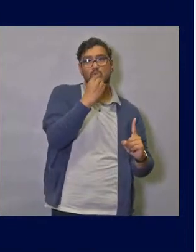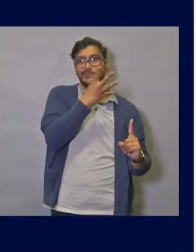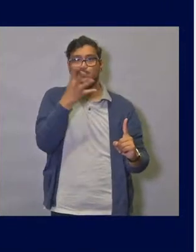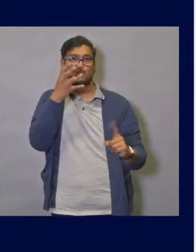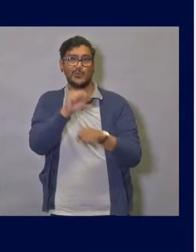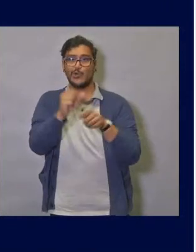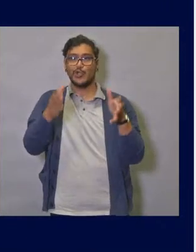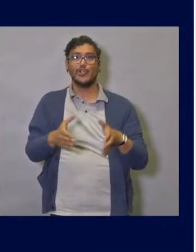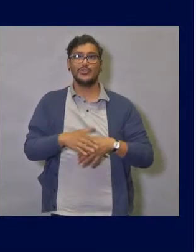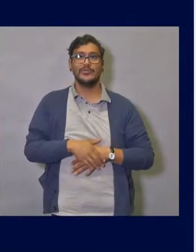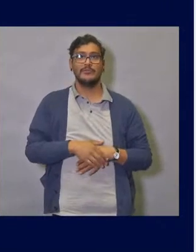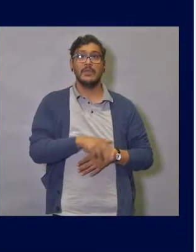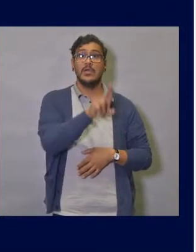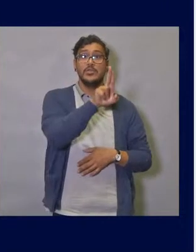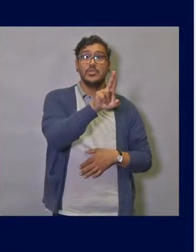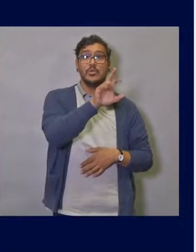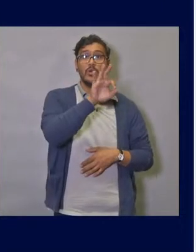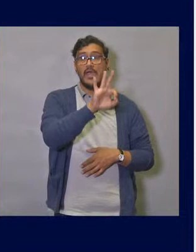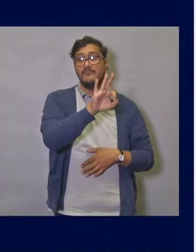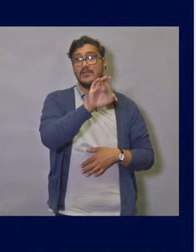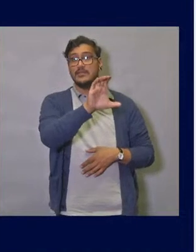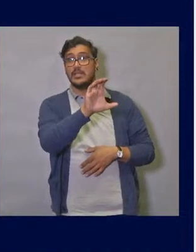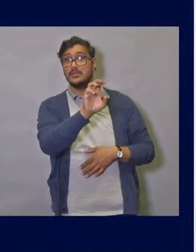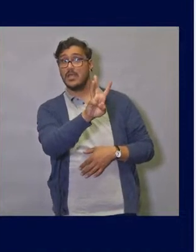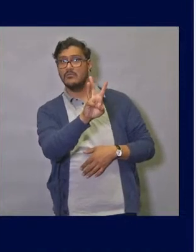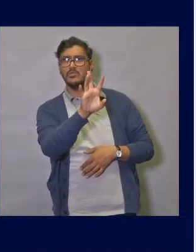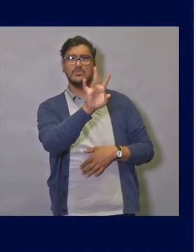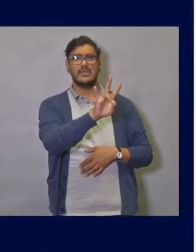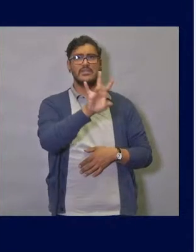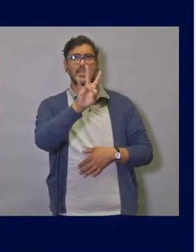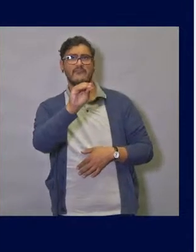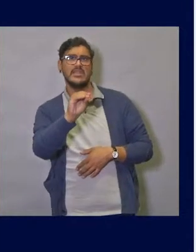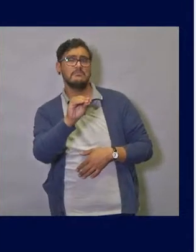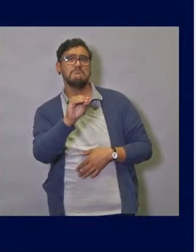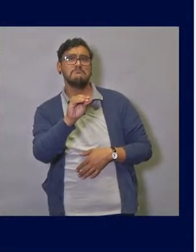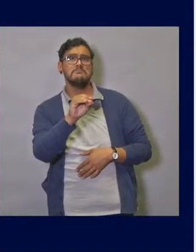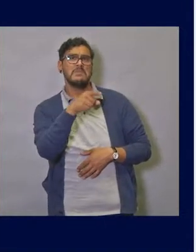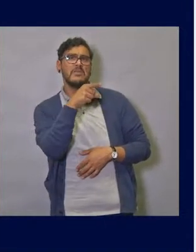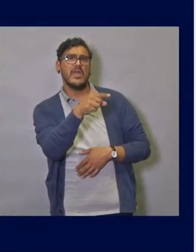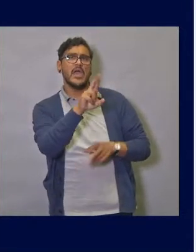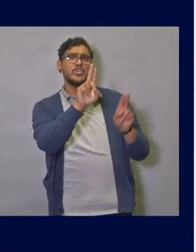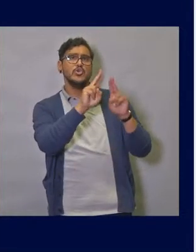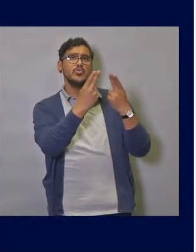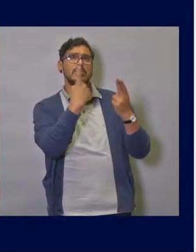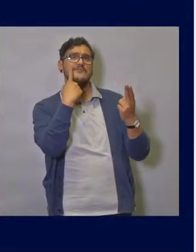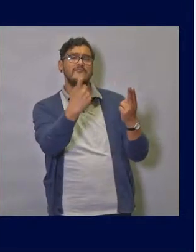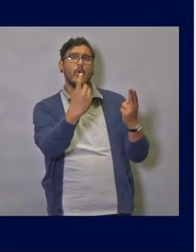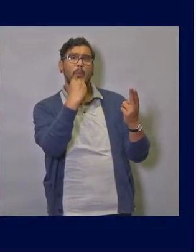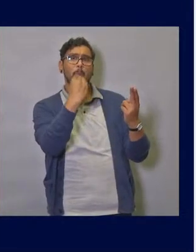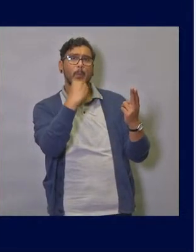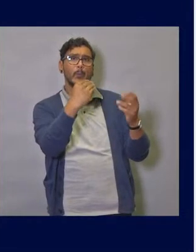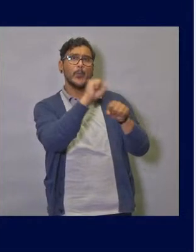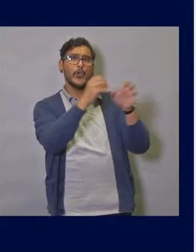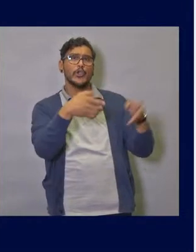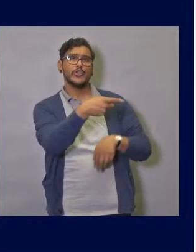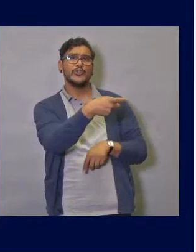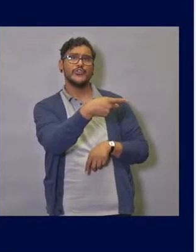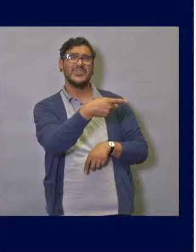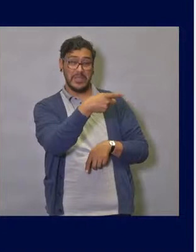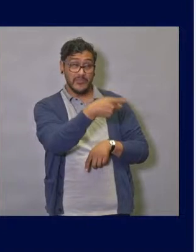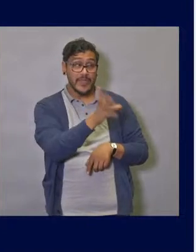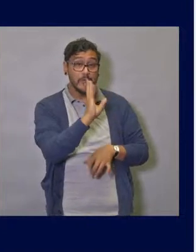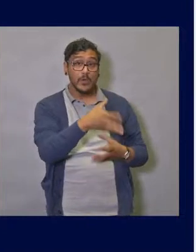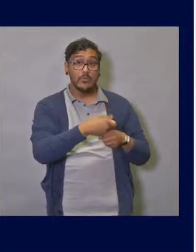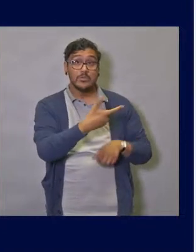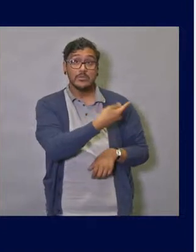UFCW 770, grocery store workers union, will be vaccinated. Those workers are going to get